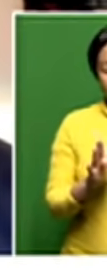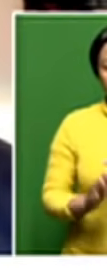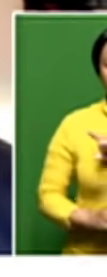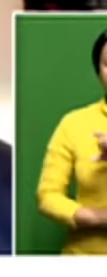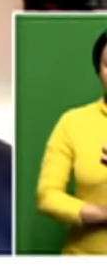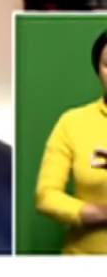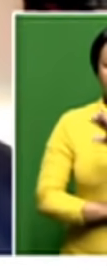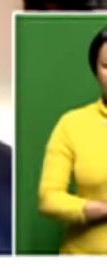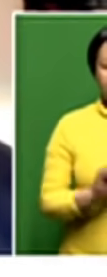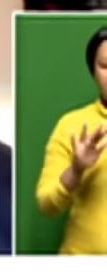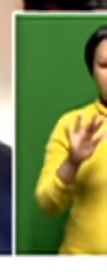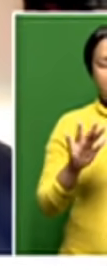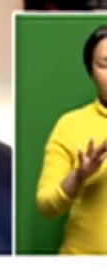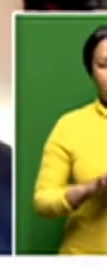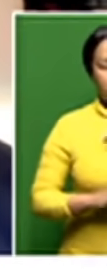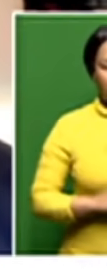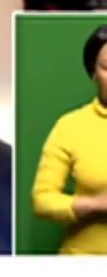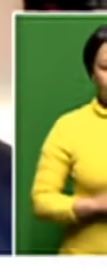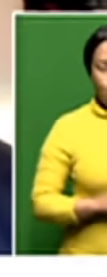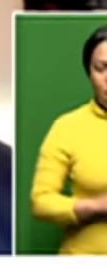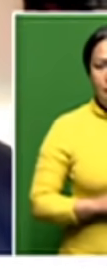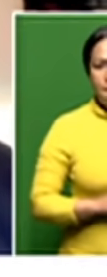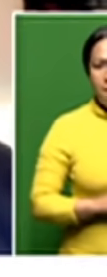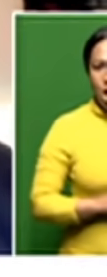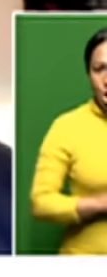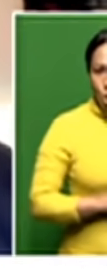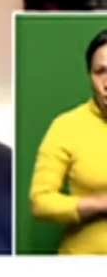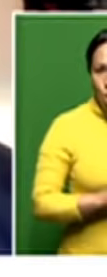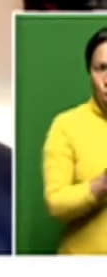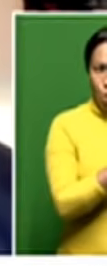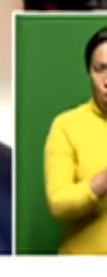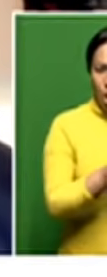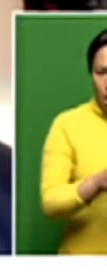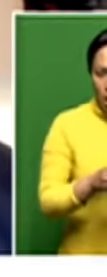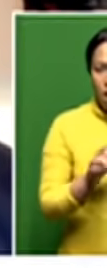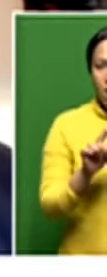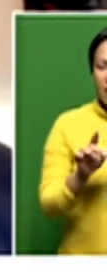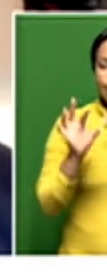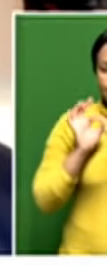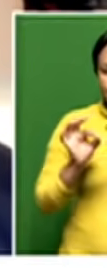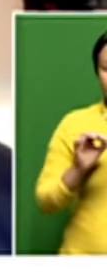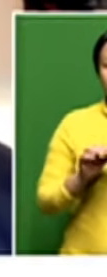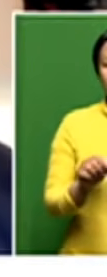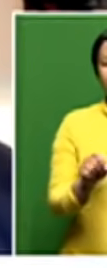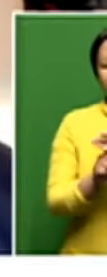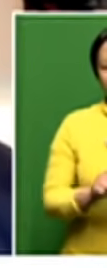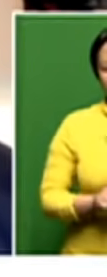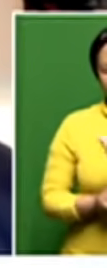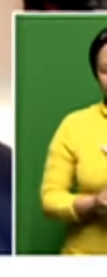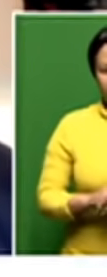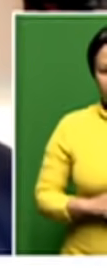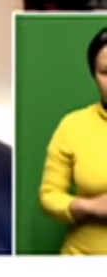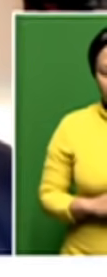course, are great fans of the product. So let's talk about which brands specifically have been affected by this